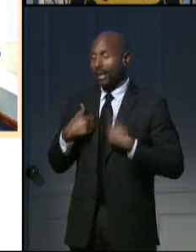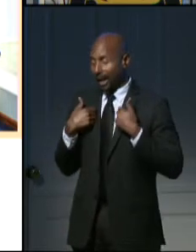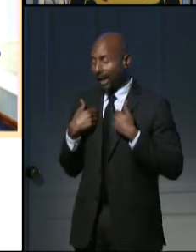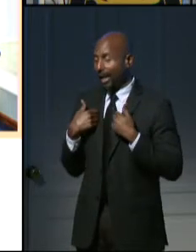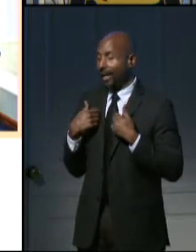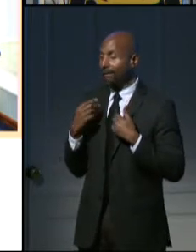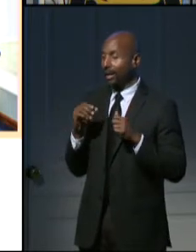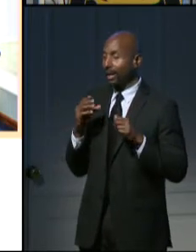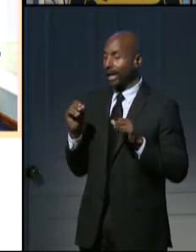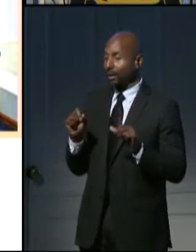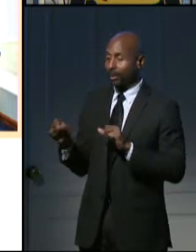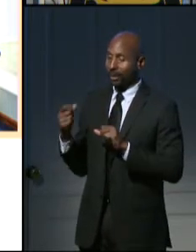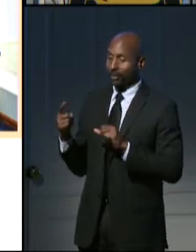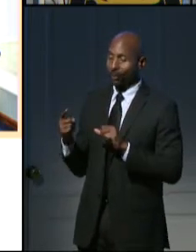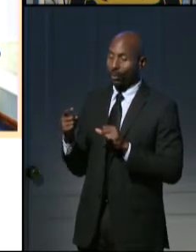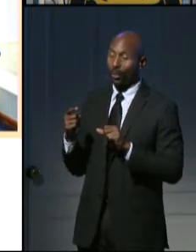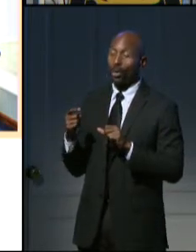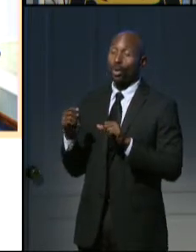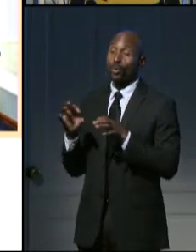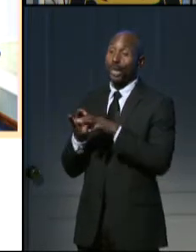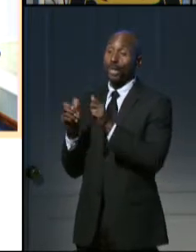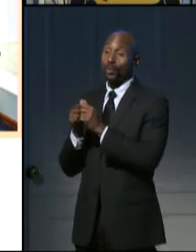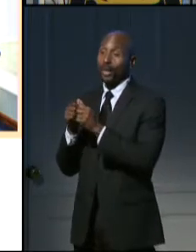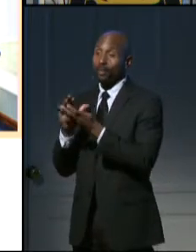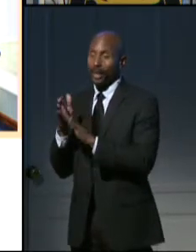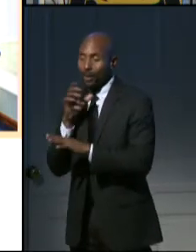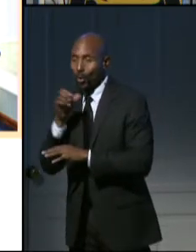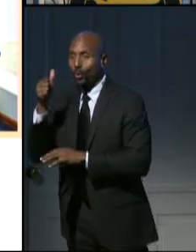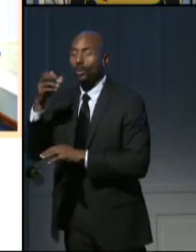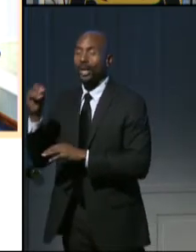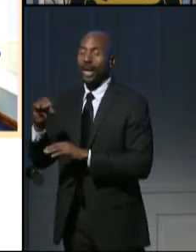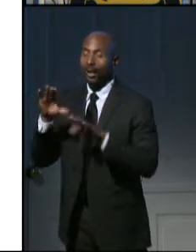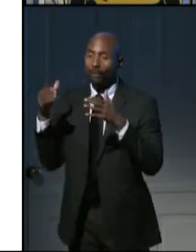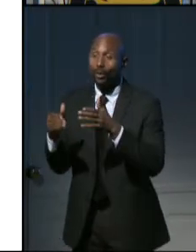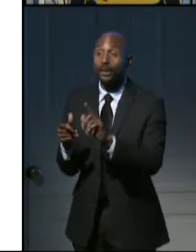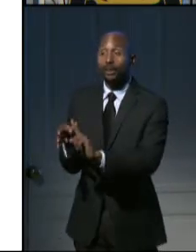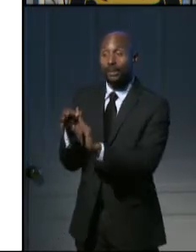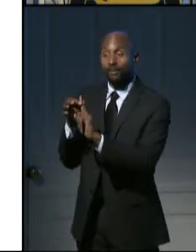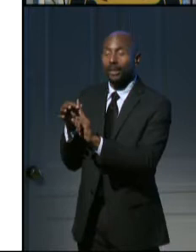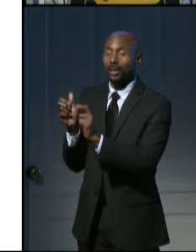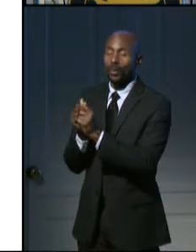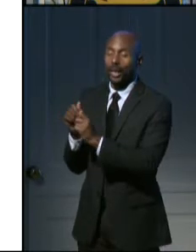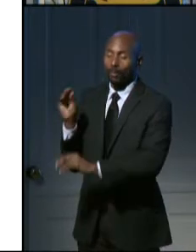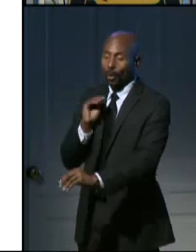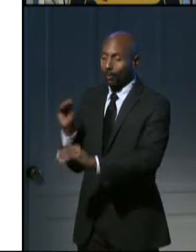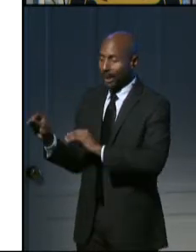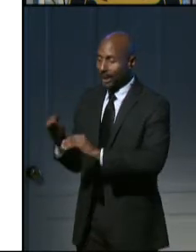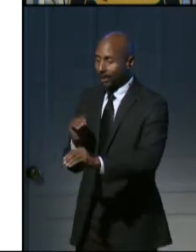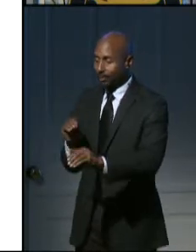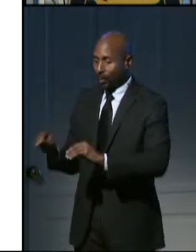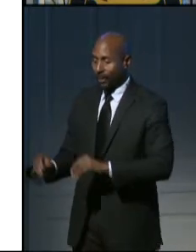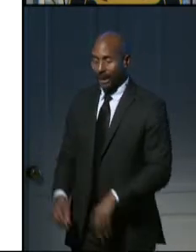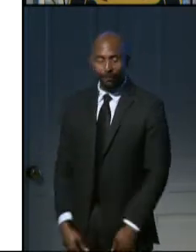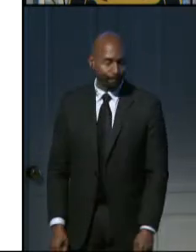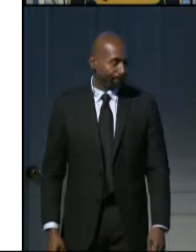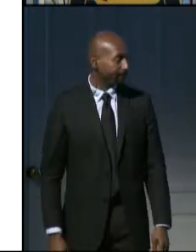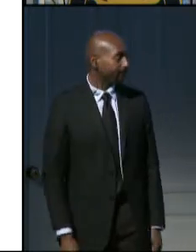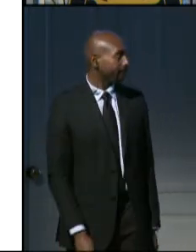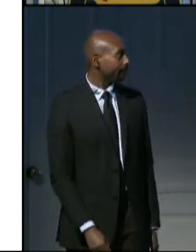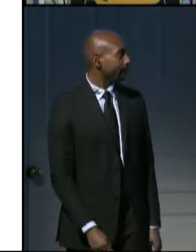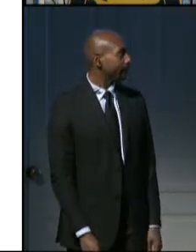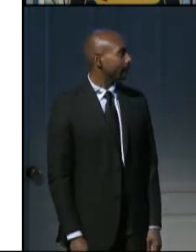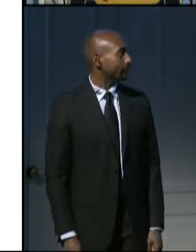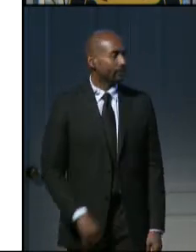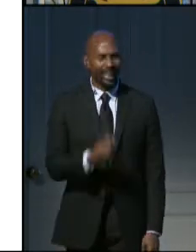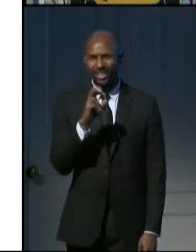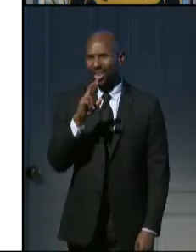aging, with a particular focus on mobility. So, XR. Well, first, what is